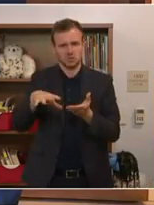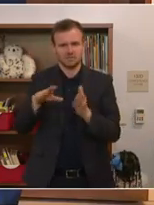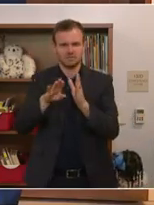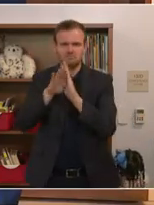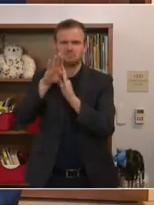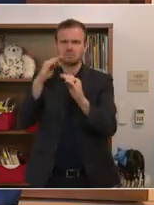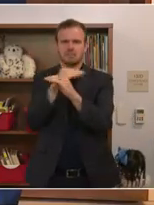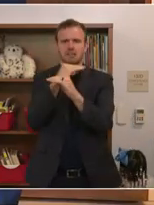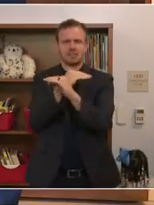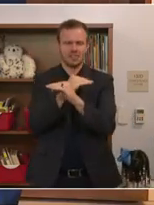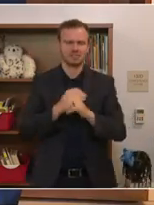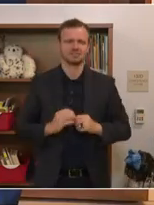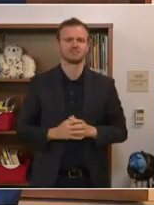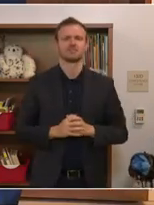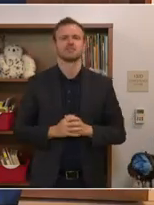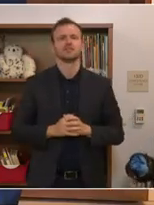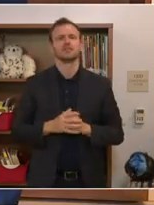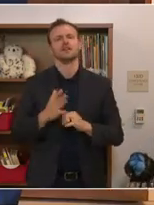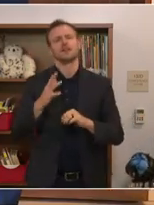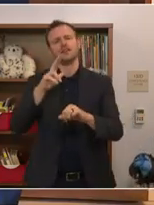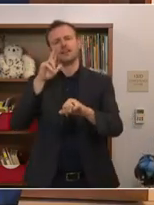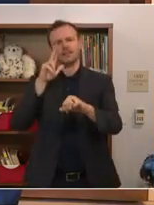And we, of course, are committed